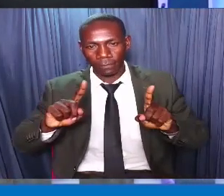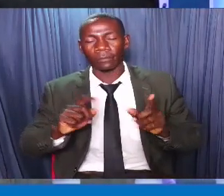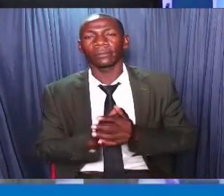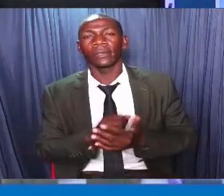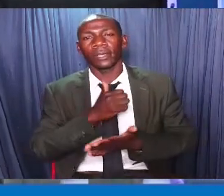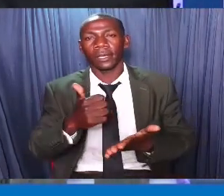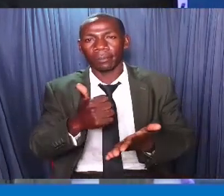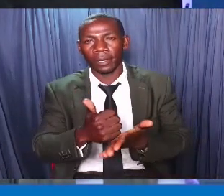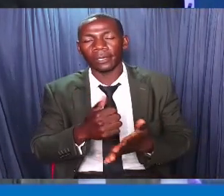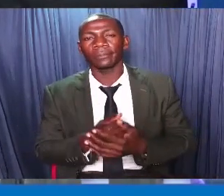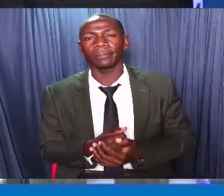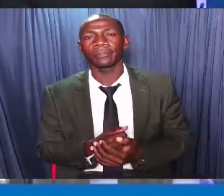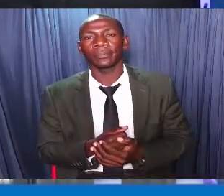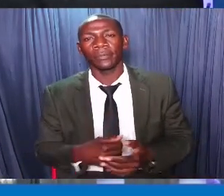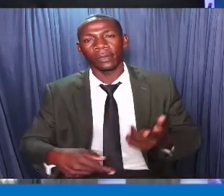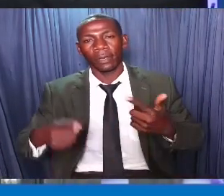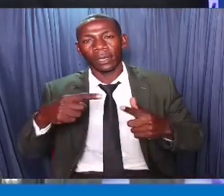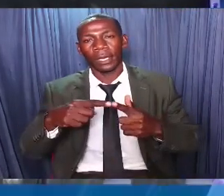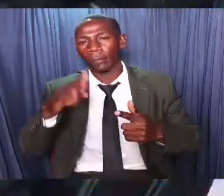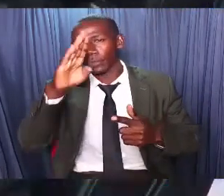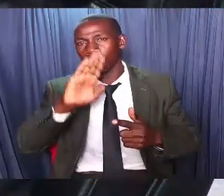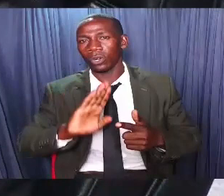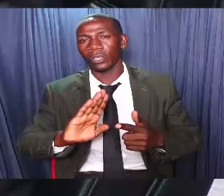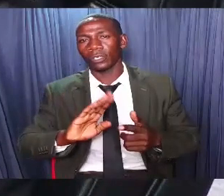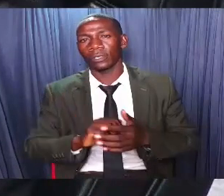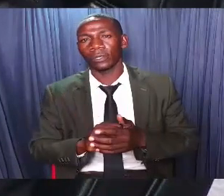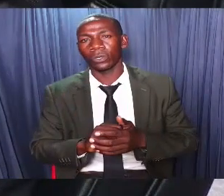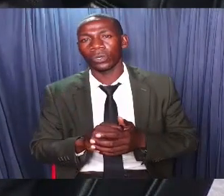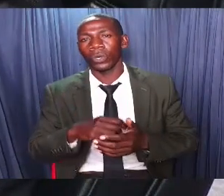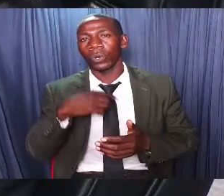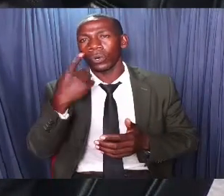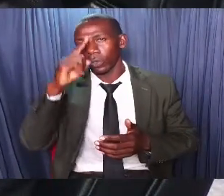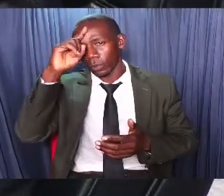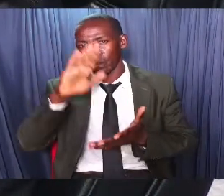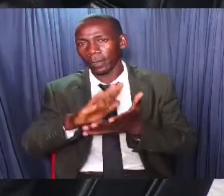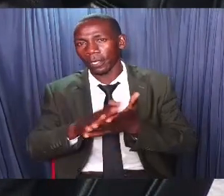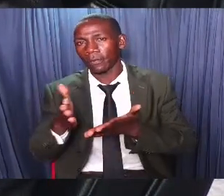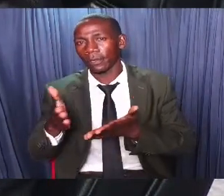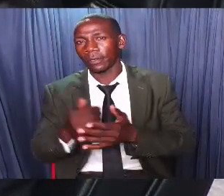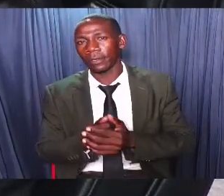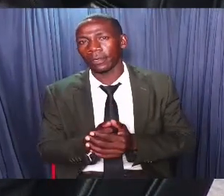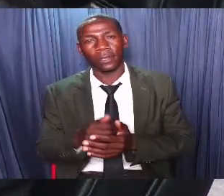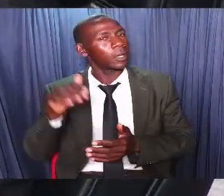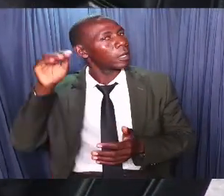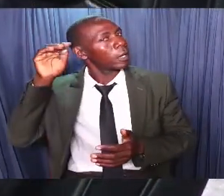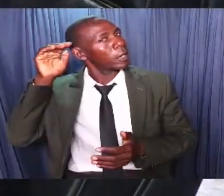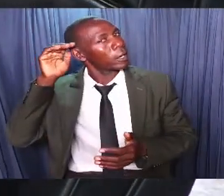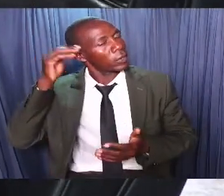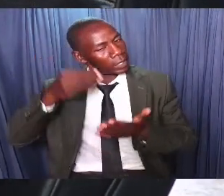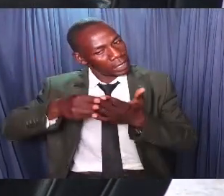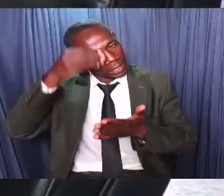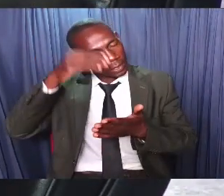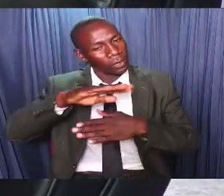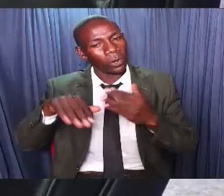yourself. Amen. Amen. Umekuja kwa Mungu. You've come to God. Ambaye ukiamini. Whom when you believe in him. Na kusikiliza kujifunza